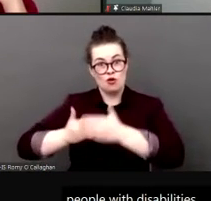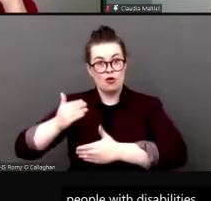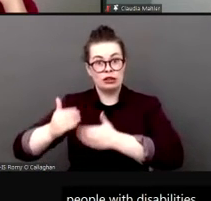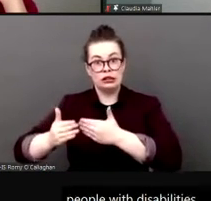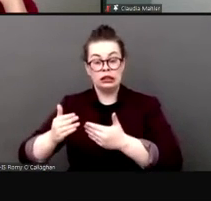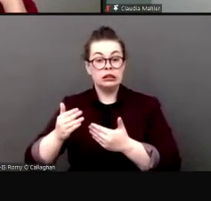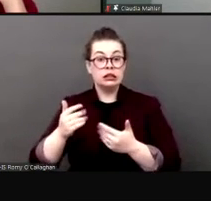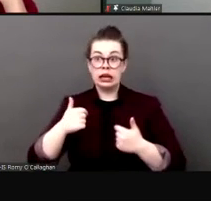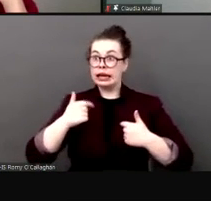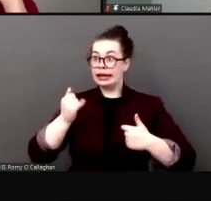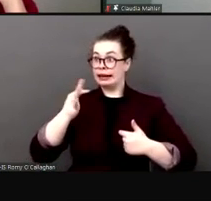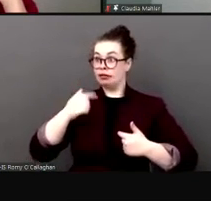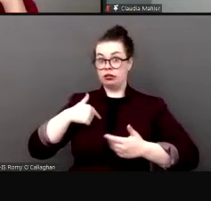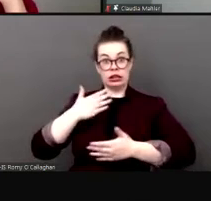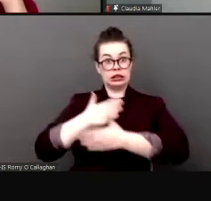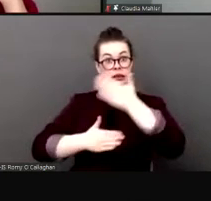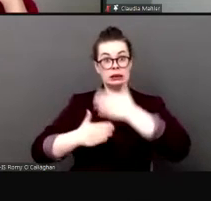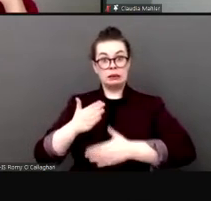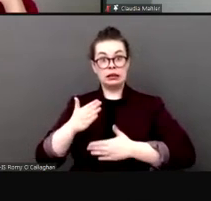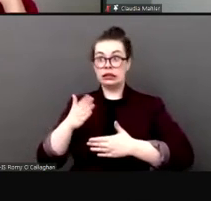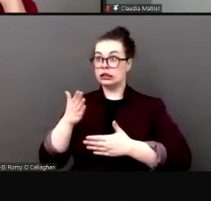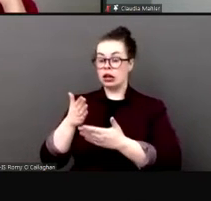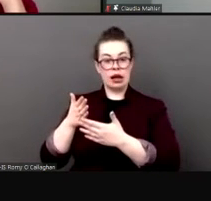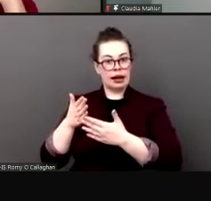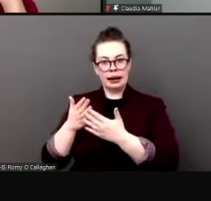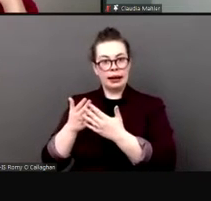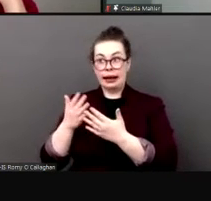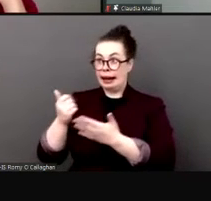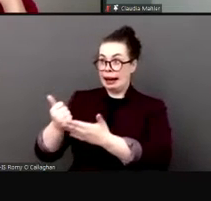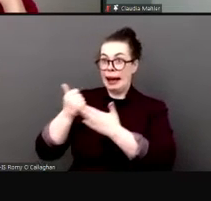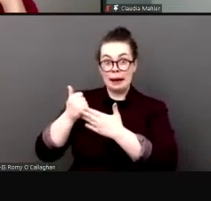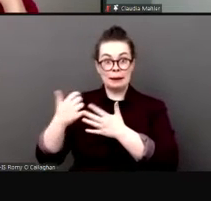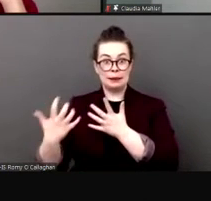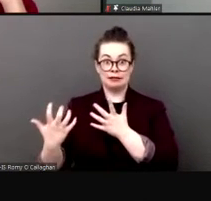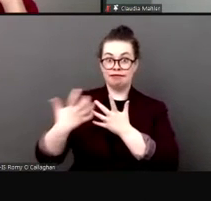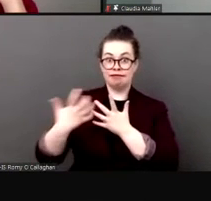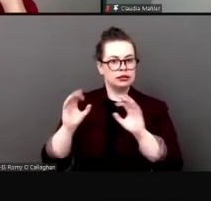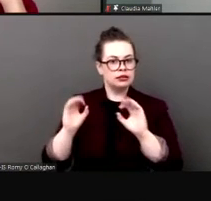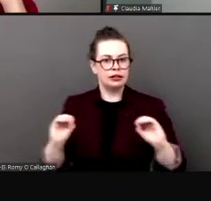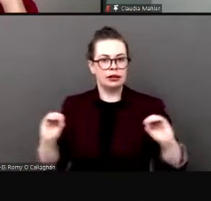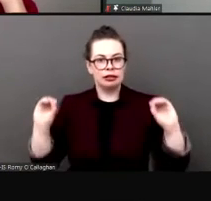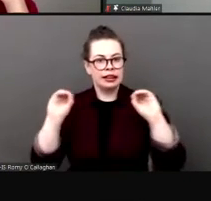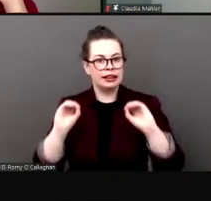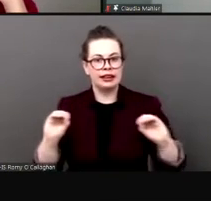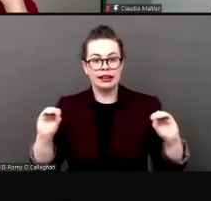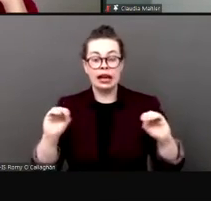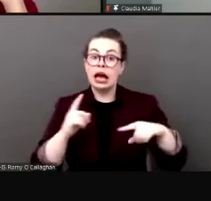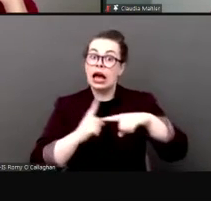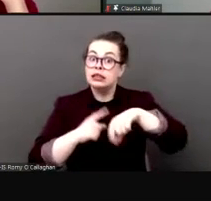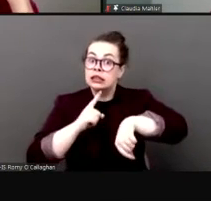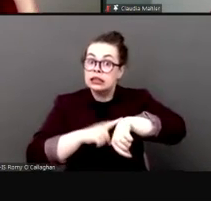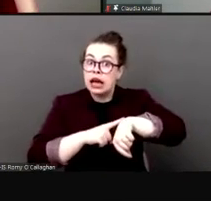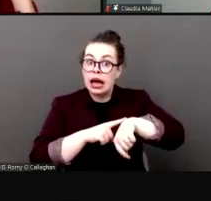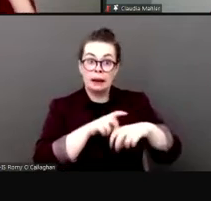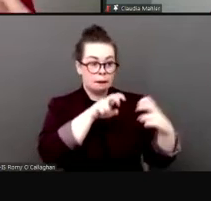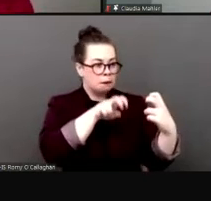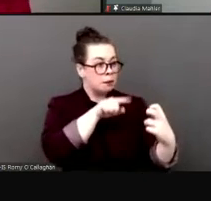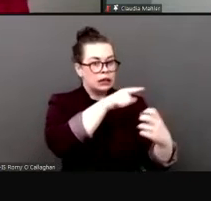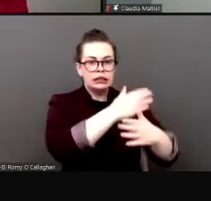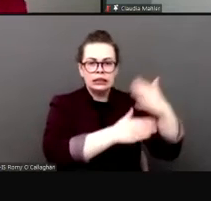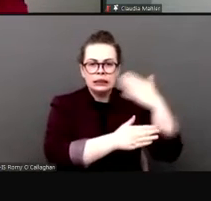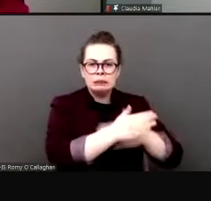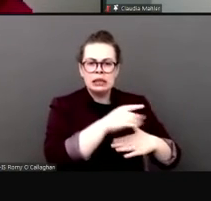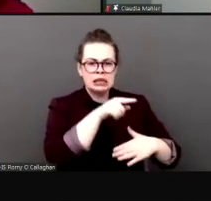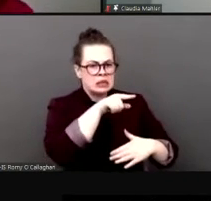people with disabilities or older people. And sometimes the discovery process is extremely intrusive on the private lives of